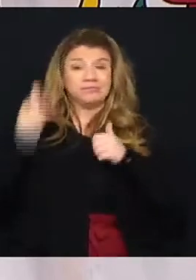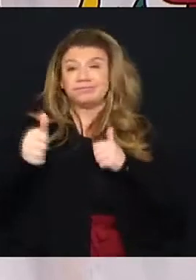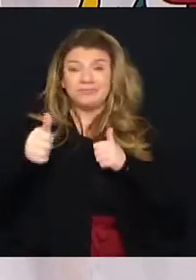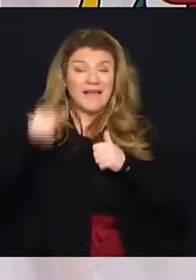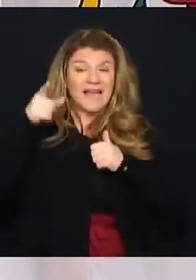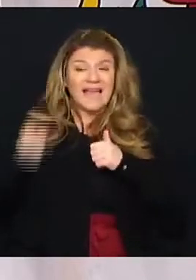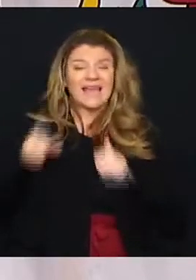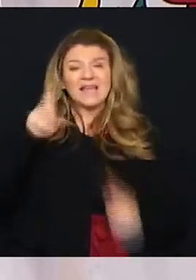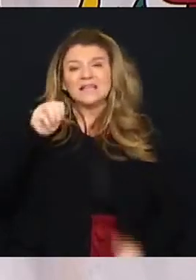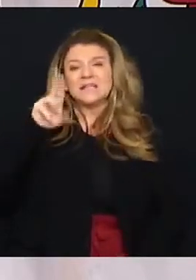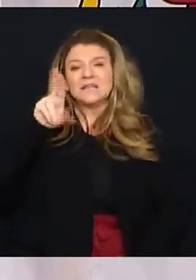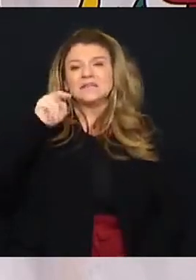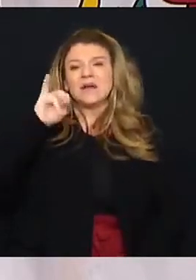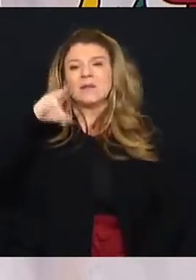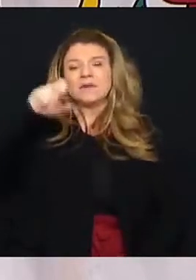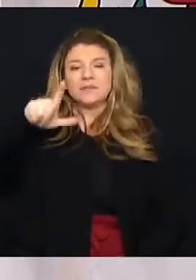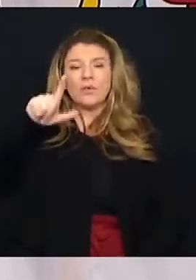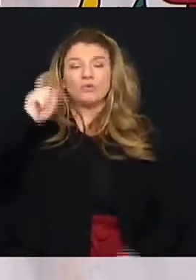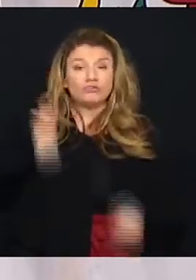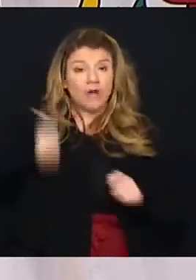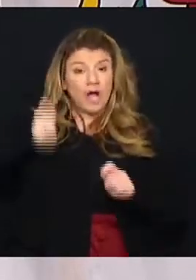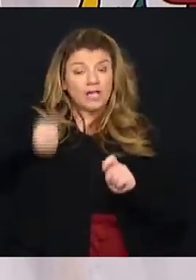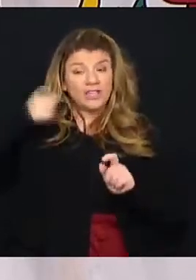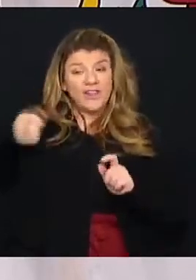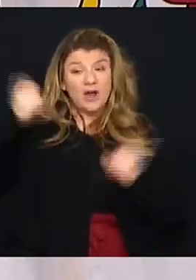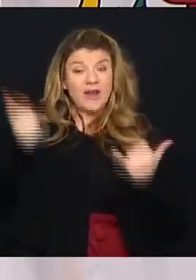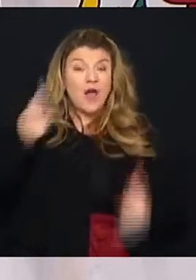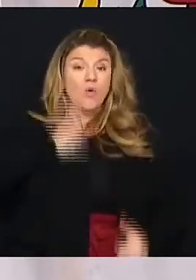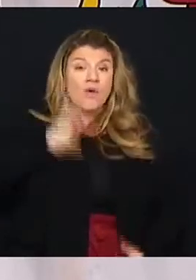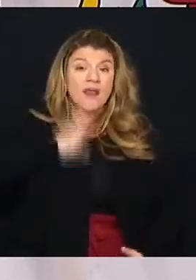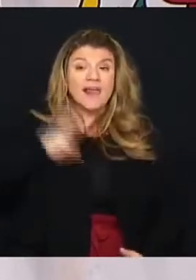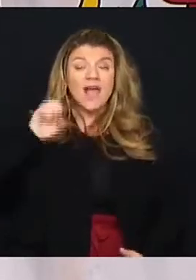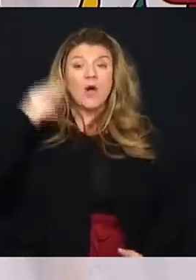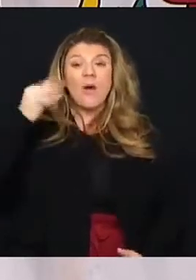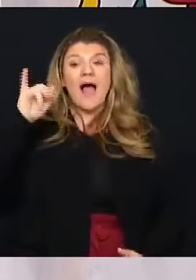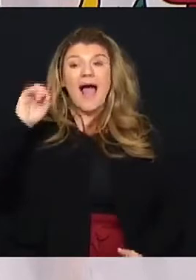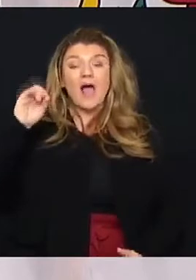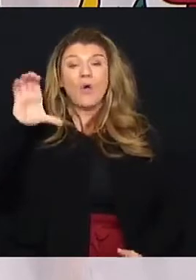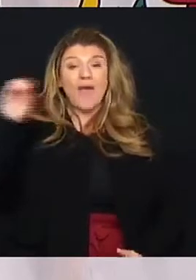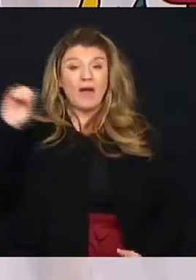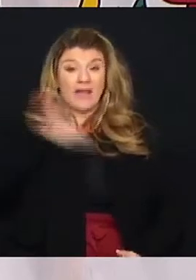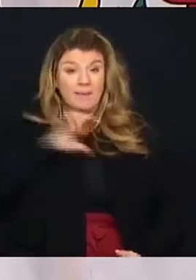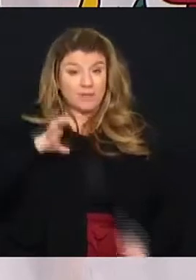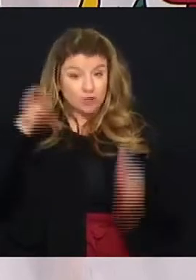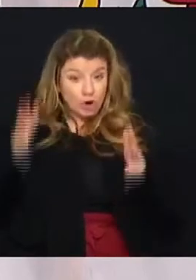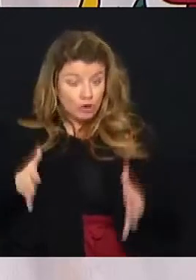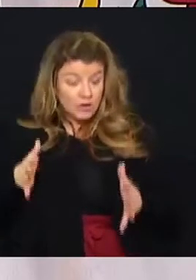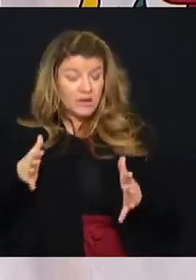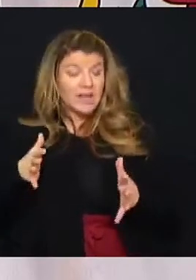the municipal judge in Wheeling right now and an Ohio County commissioner.